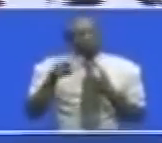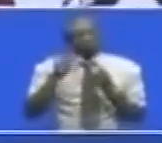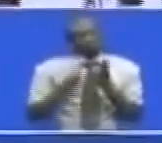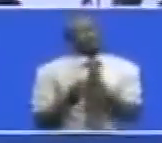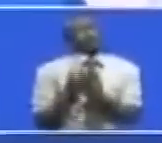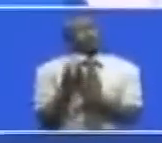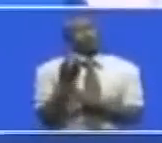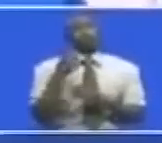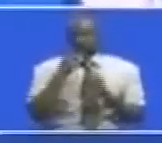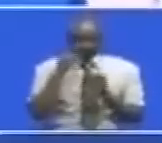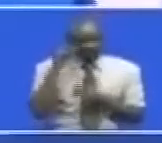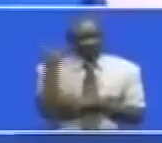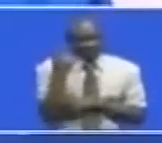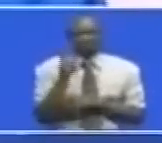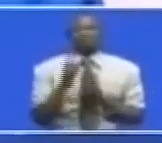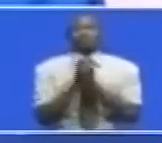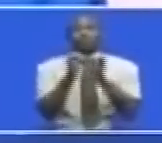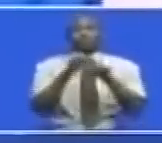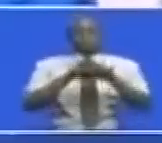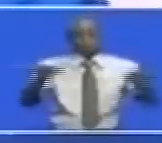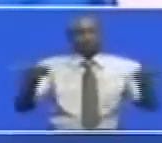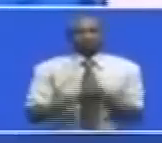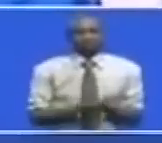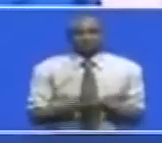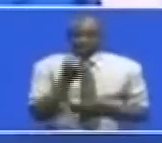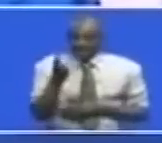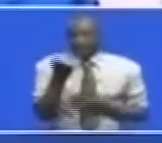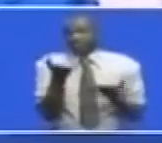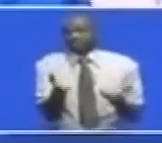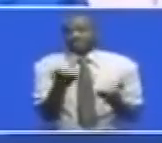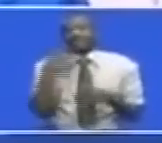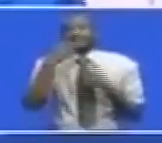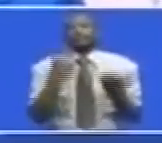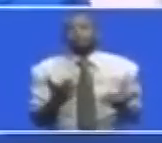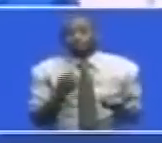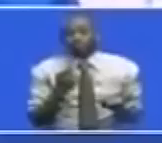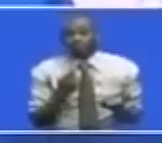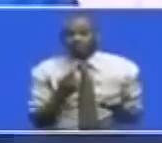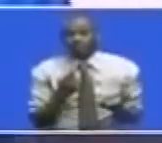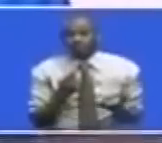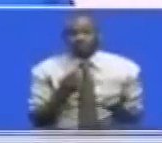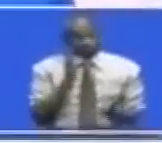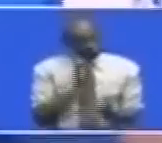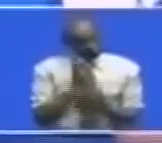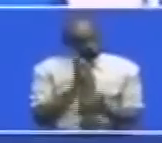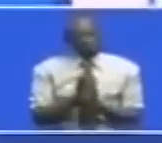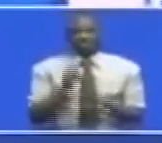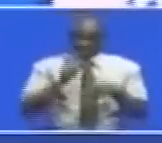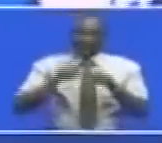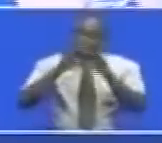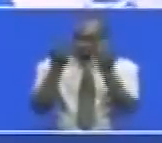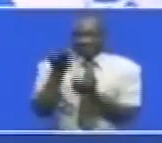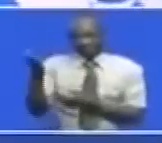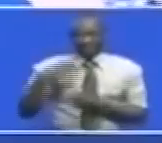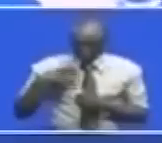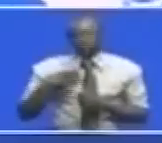the coastal borders. If I'm there in triathlon now, who's coming next? And of course, everywhere in the world, people